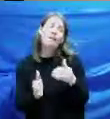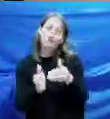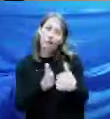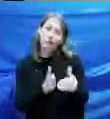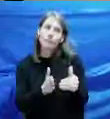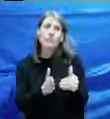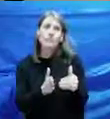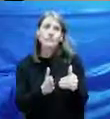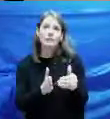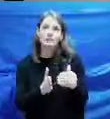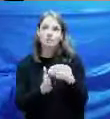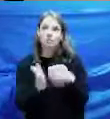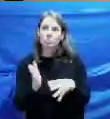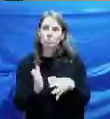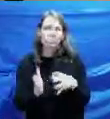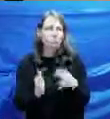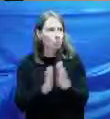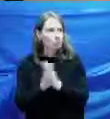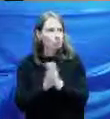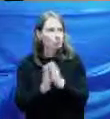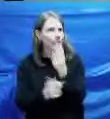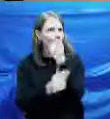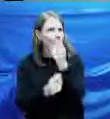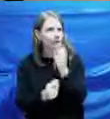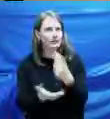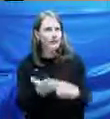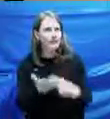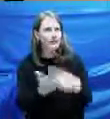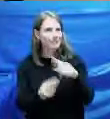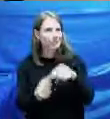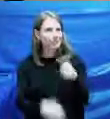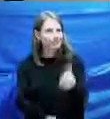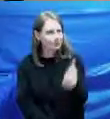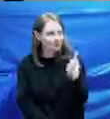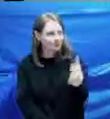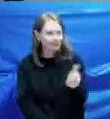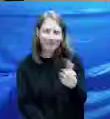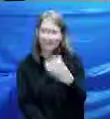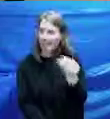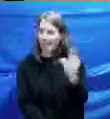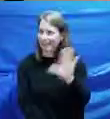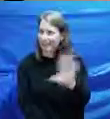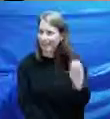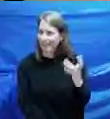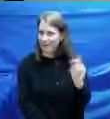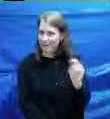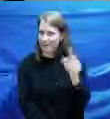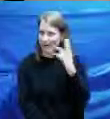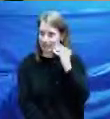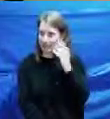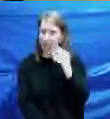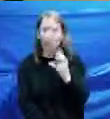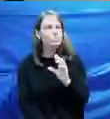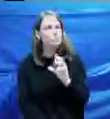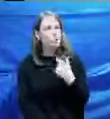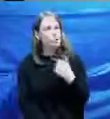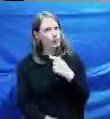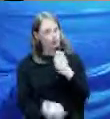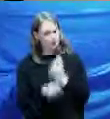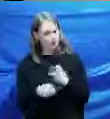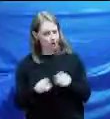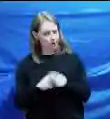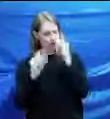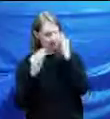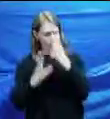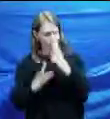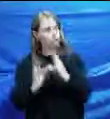interested in what they're reading. So I do think there's a challenge here at the heart of teaching, which is how do we develop a fascination with what the text is up to? How do